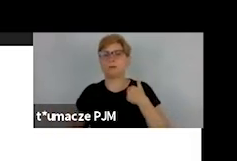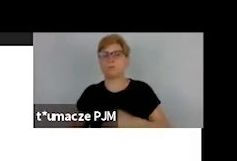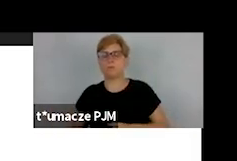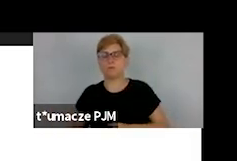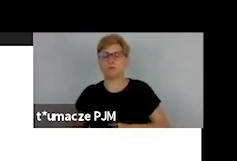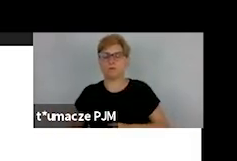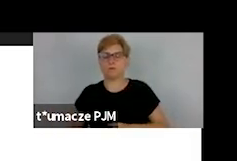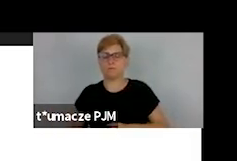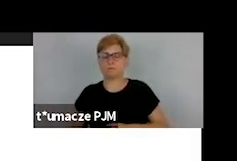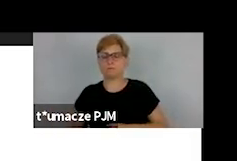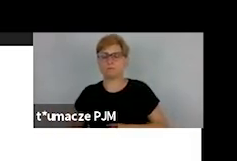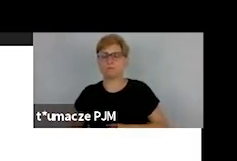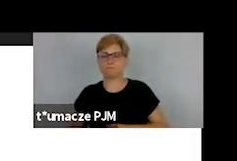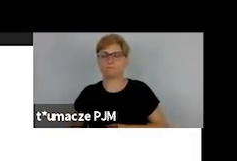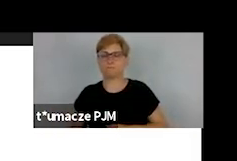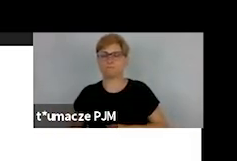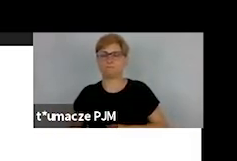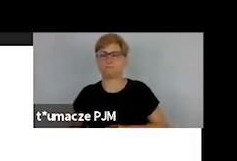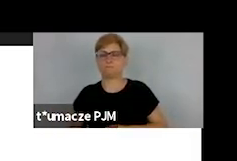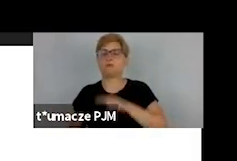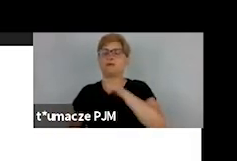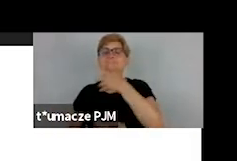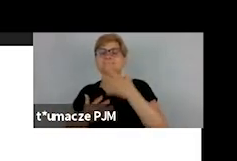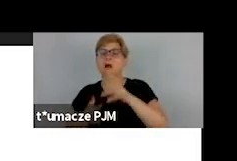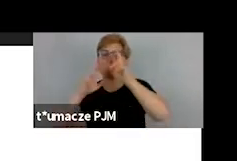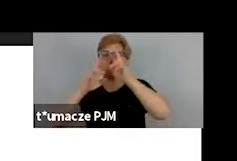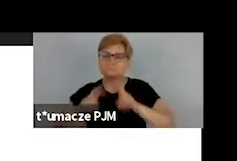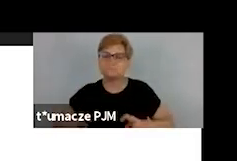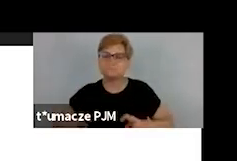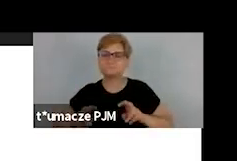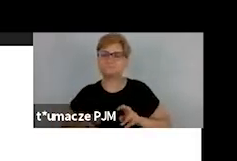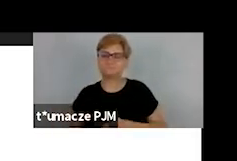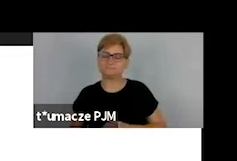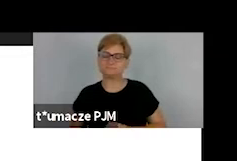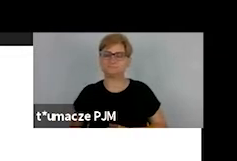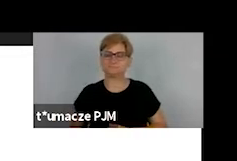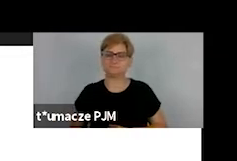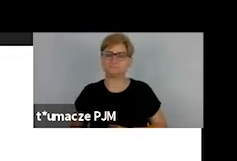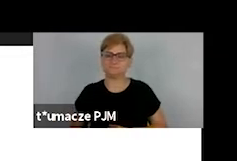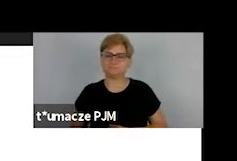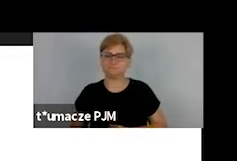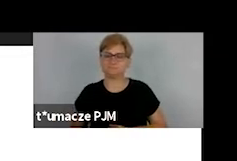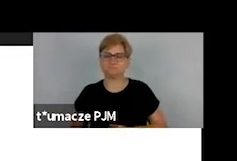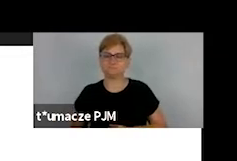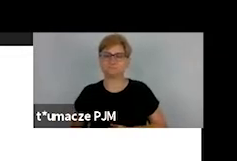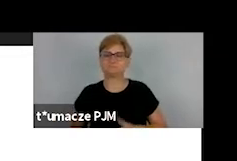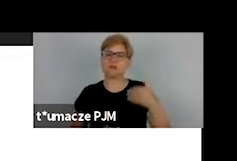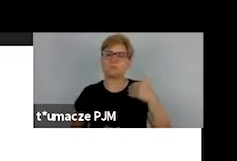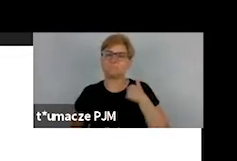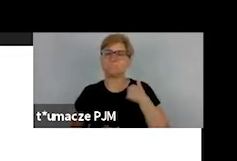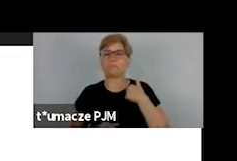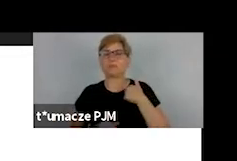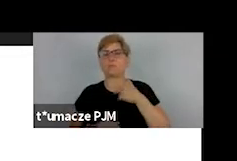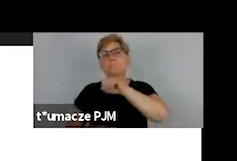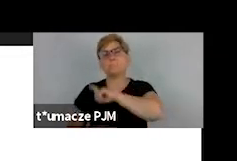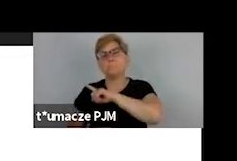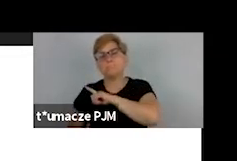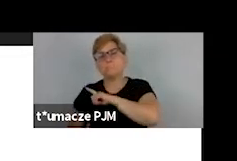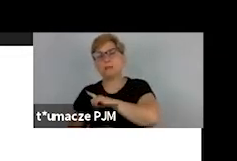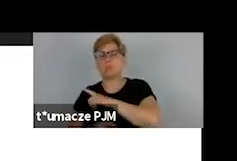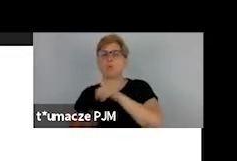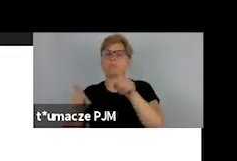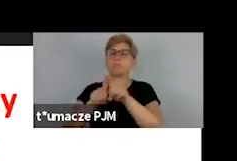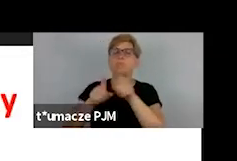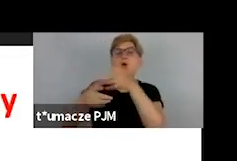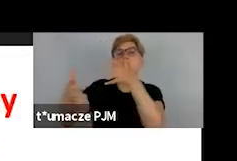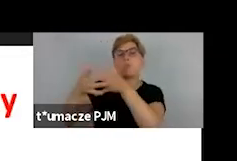to understand what was going on, and then monitoring and evaluation to look at whether we had achieved anything. Next slide, please.